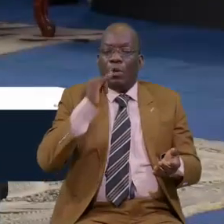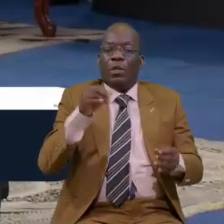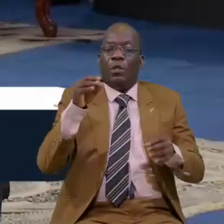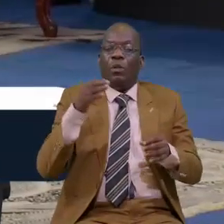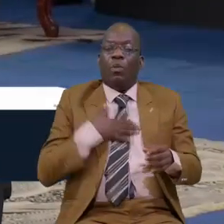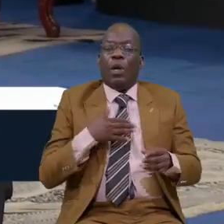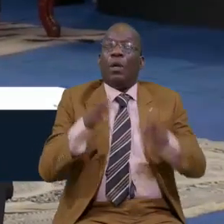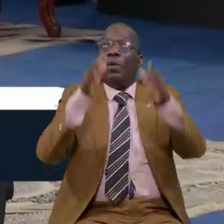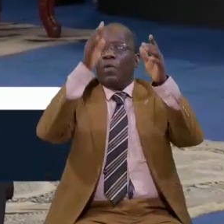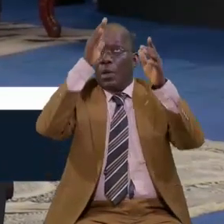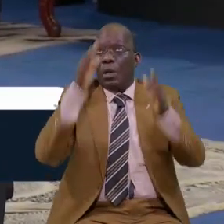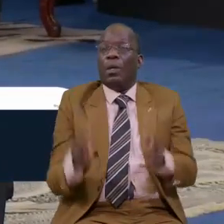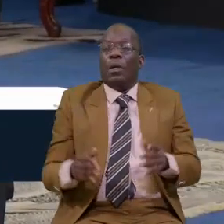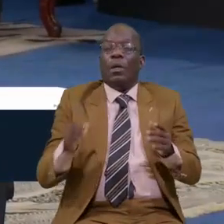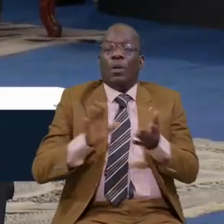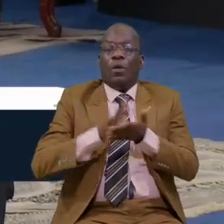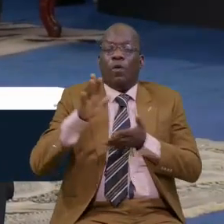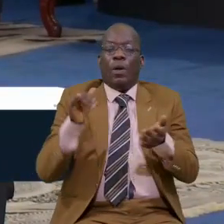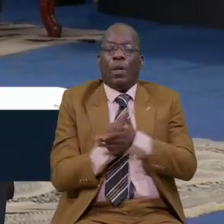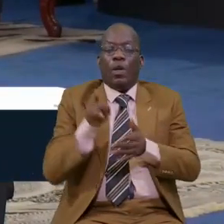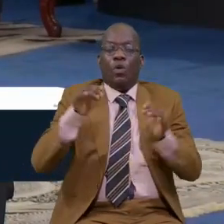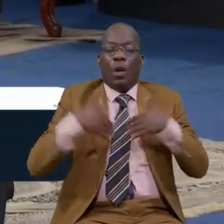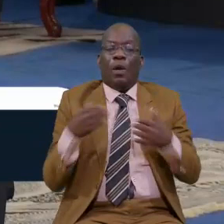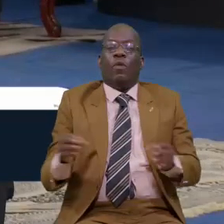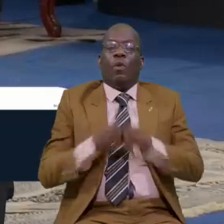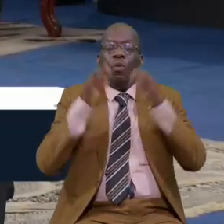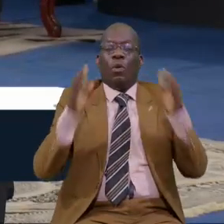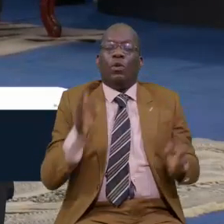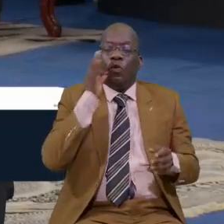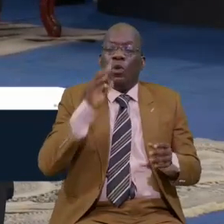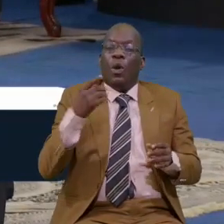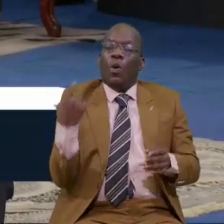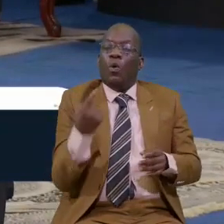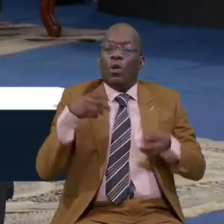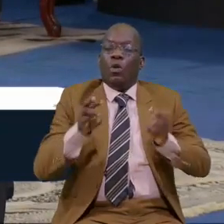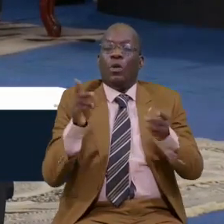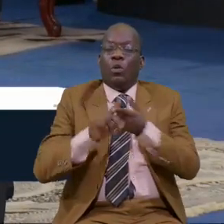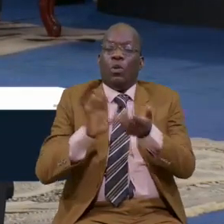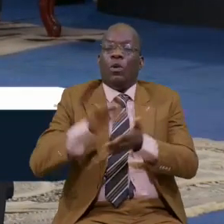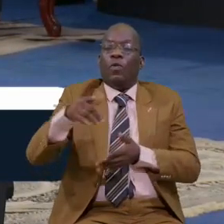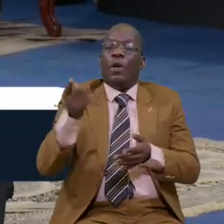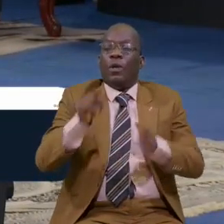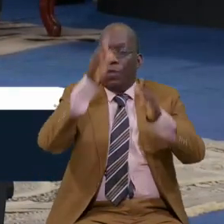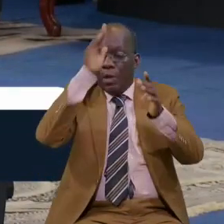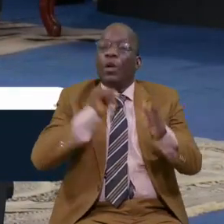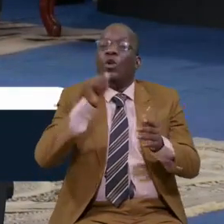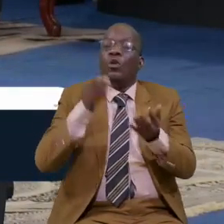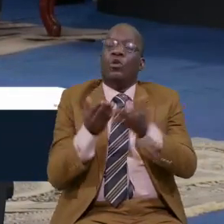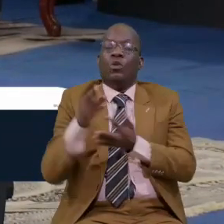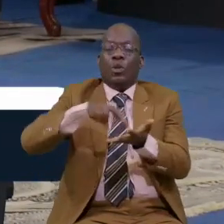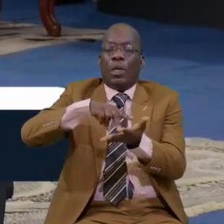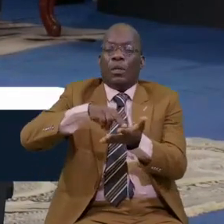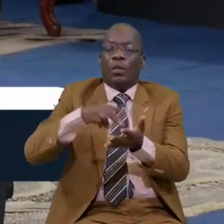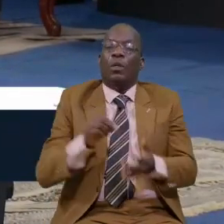much fruit. The only way you glorify the Father, not by dancing, not by, you know, all those